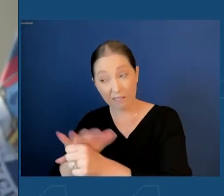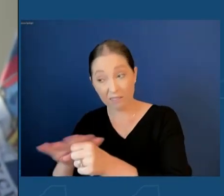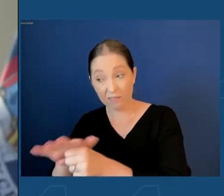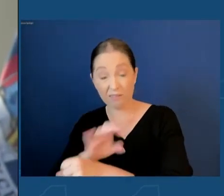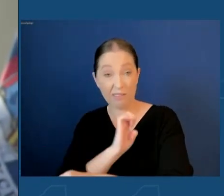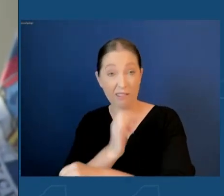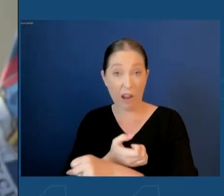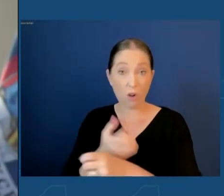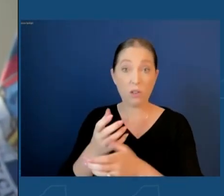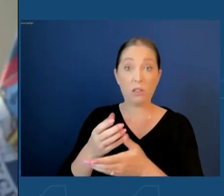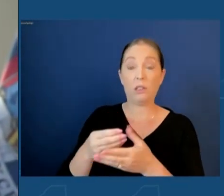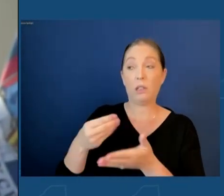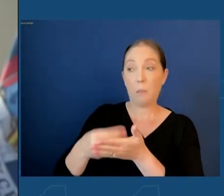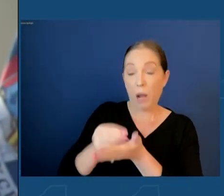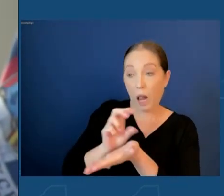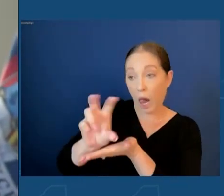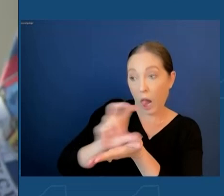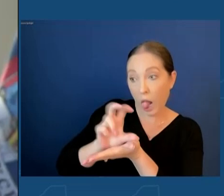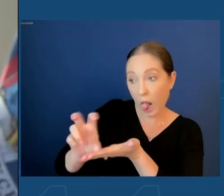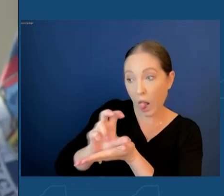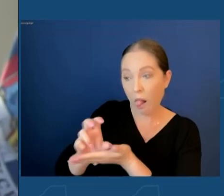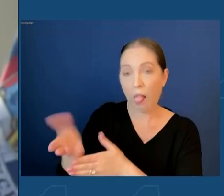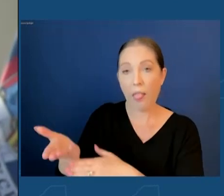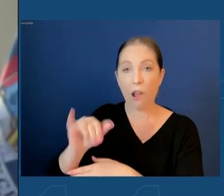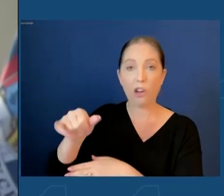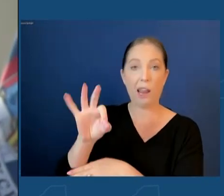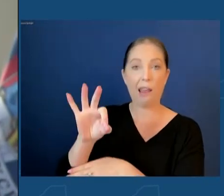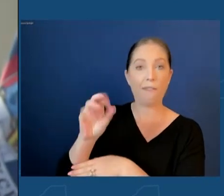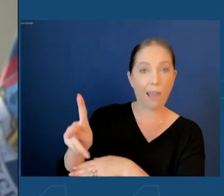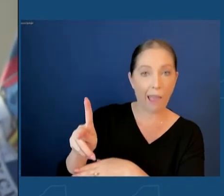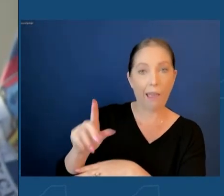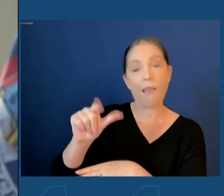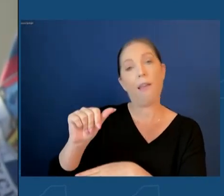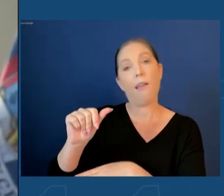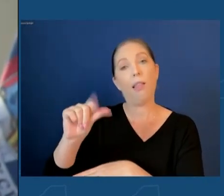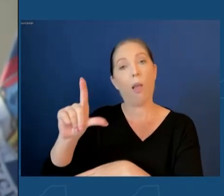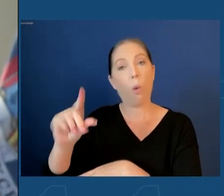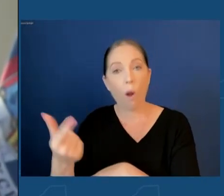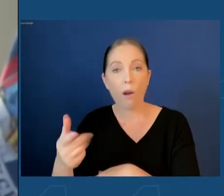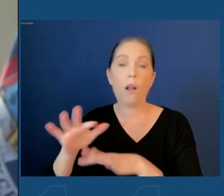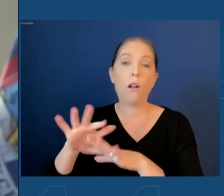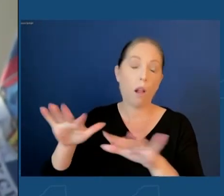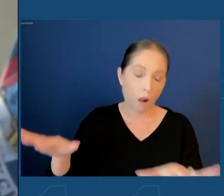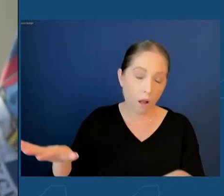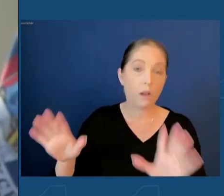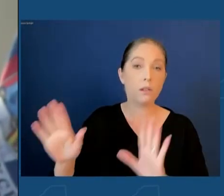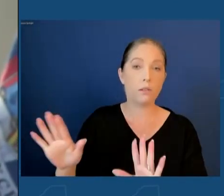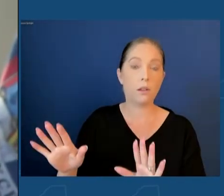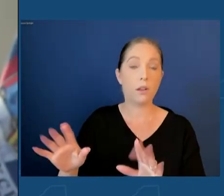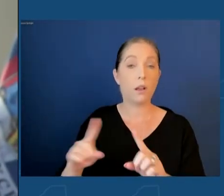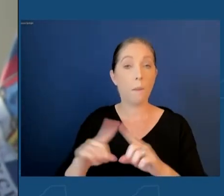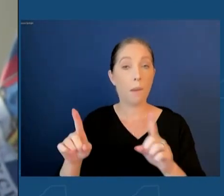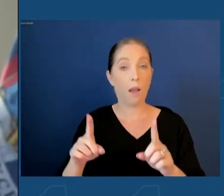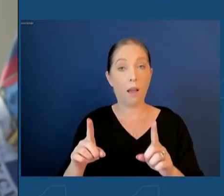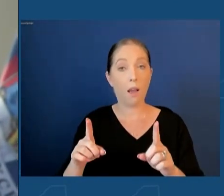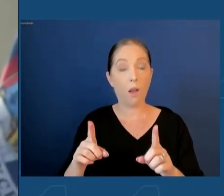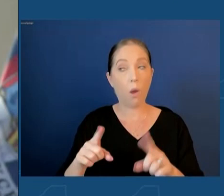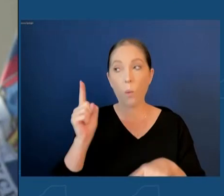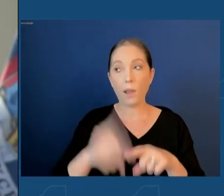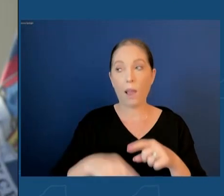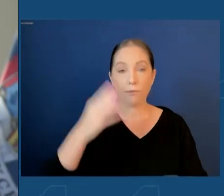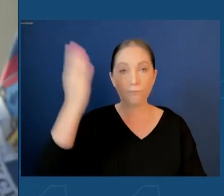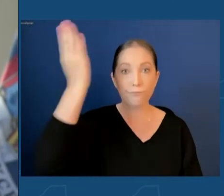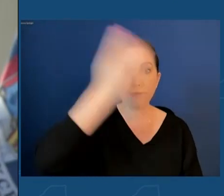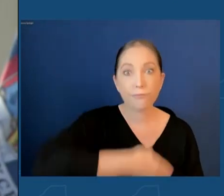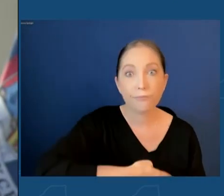at JFK and LaGuardia, transforming those into beautiful, beautiful, welcoming places. But we cannot overlook our upstate communities.